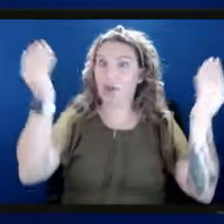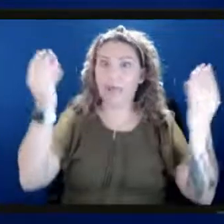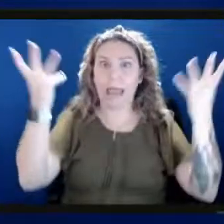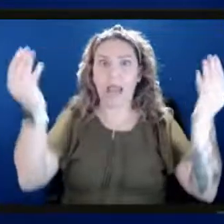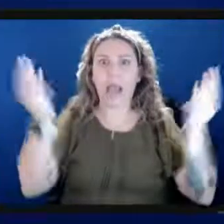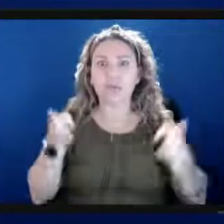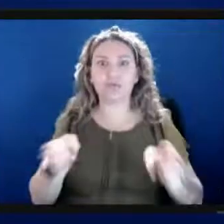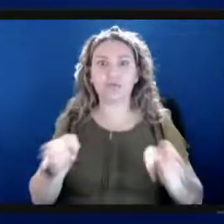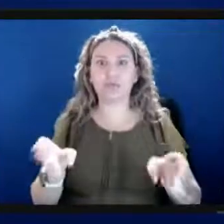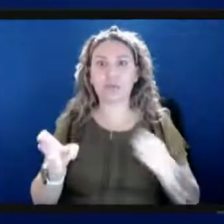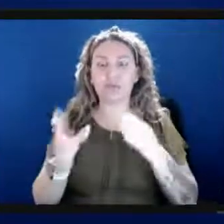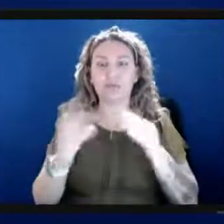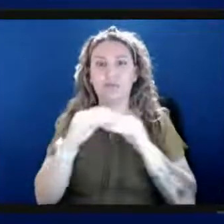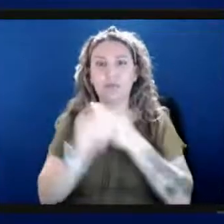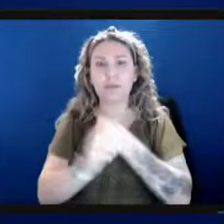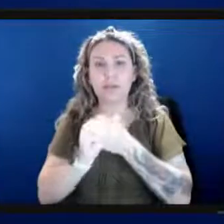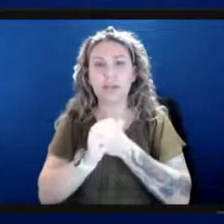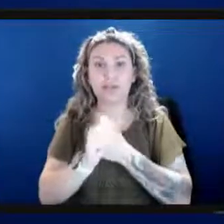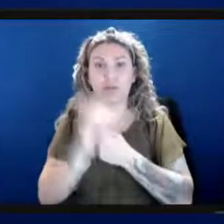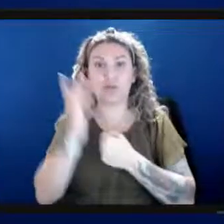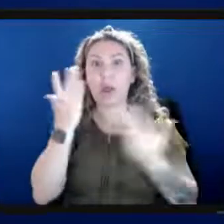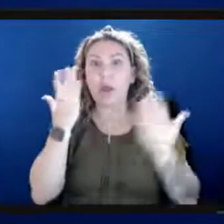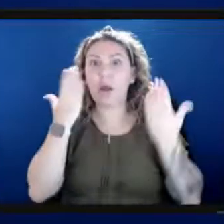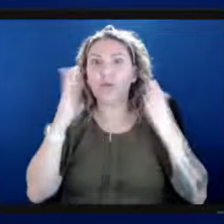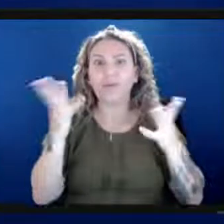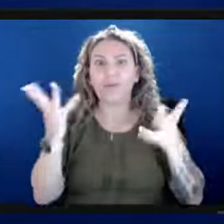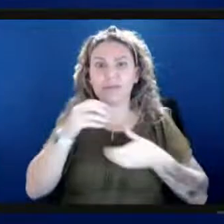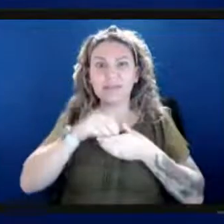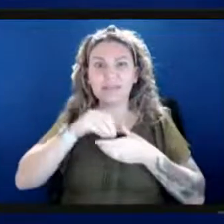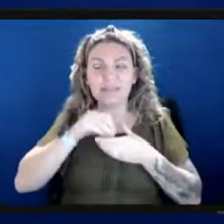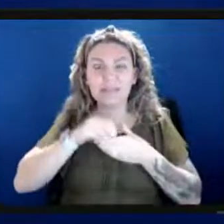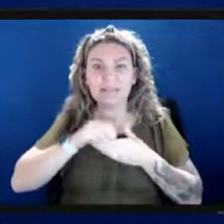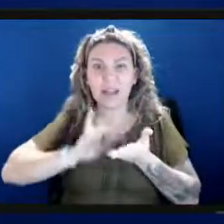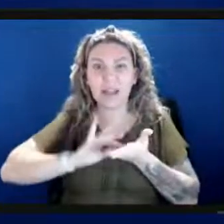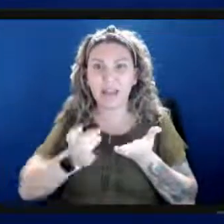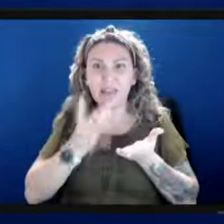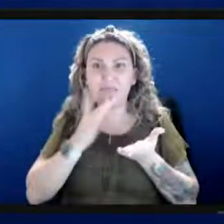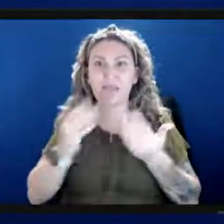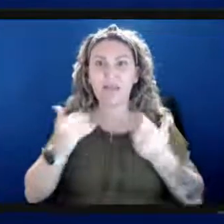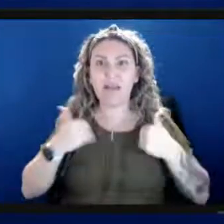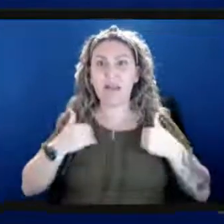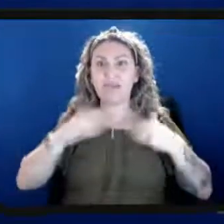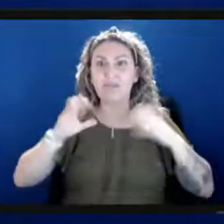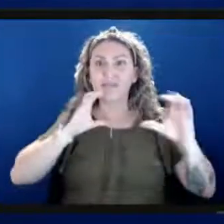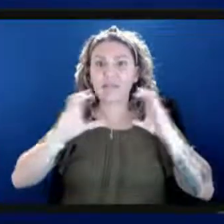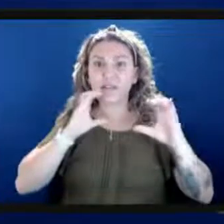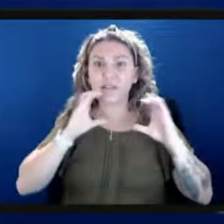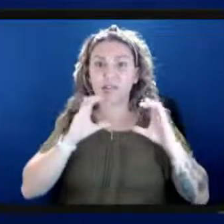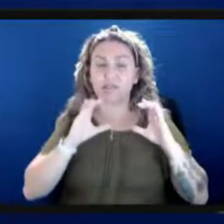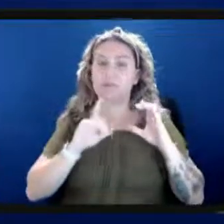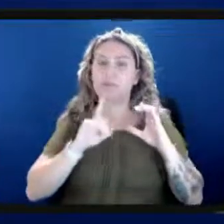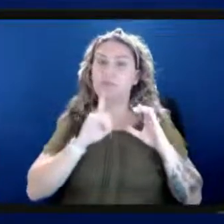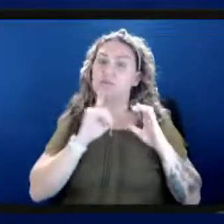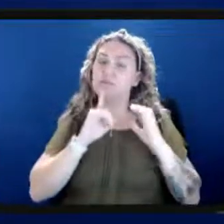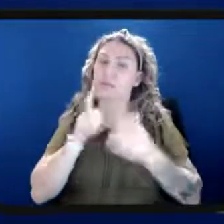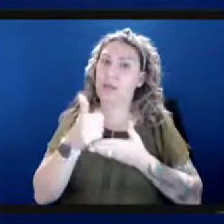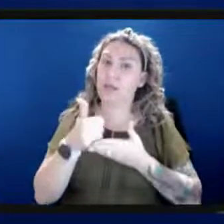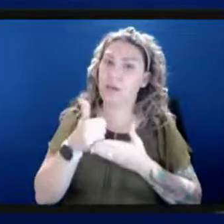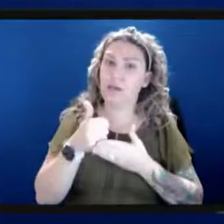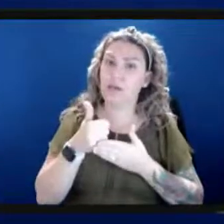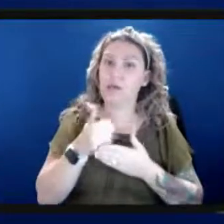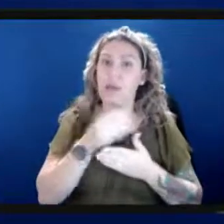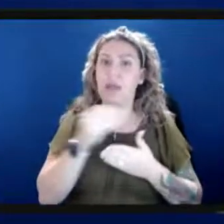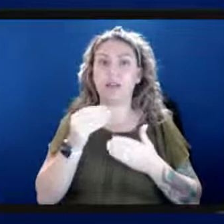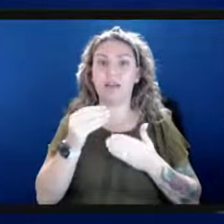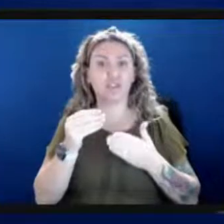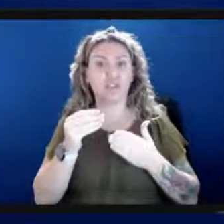we do not know the potency of these drugs. Having that conversation with the kiddos is going to be super, super helpful because it just brings in education.